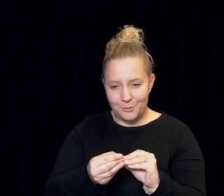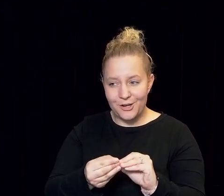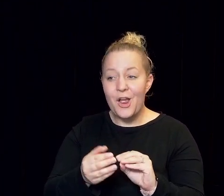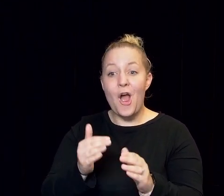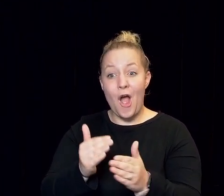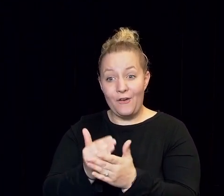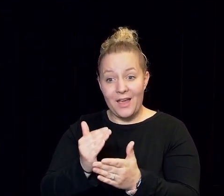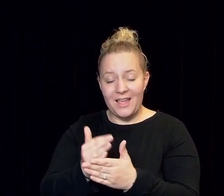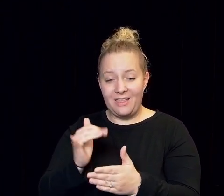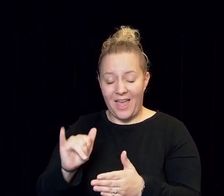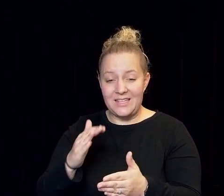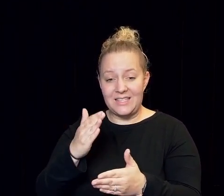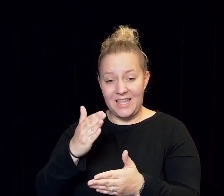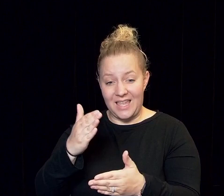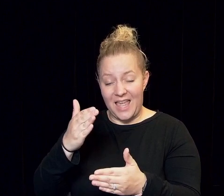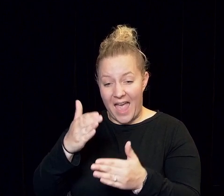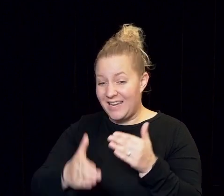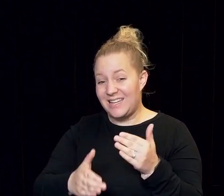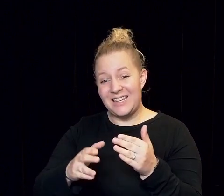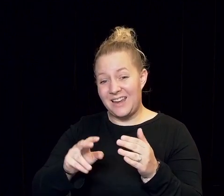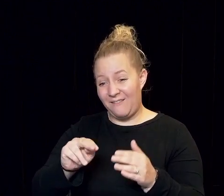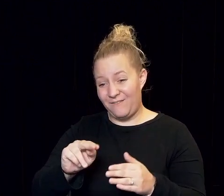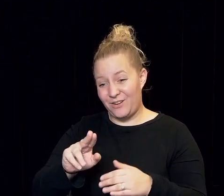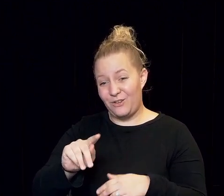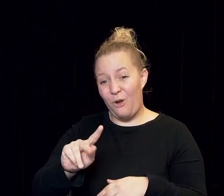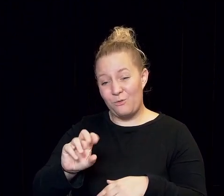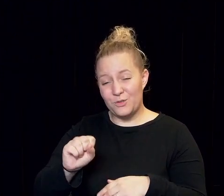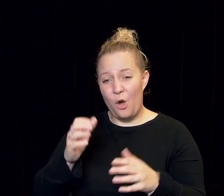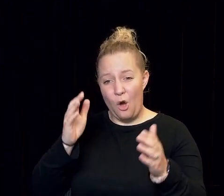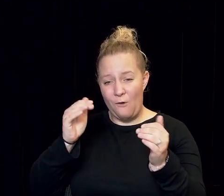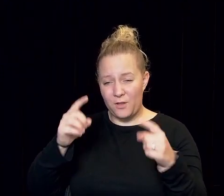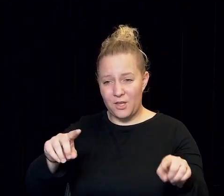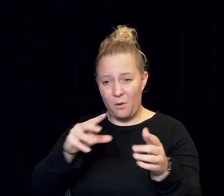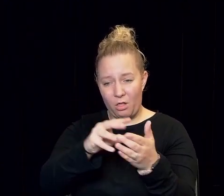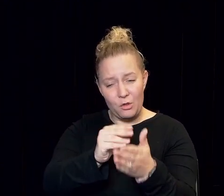is the end of notes. Hopefully you learned a thing or two,